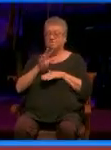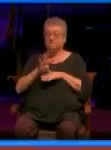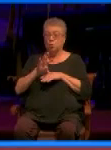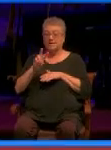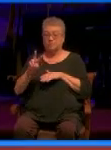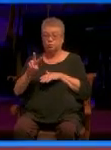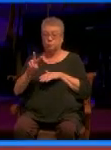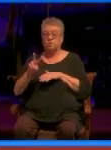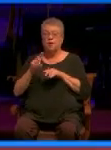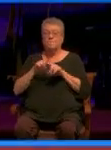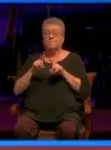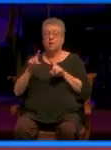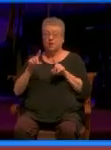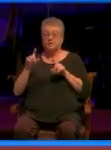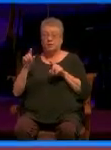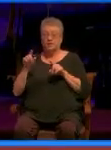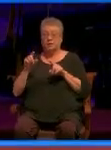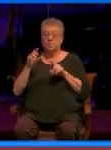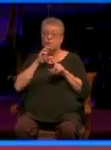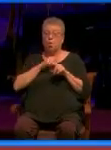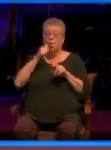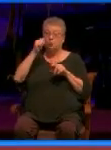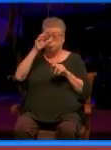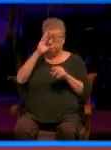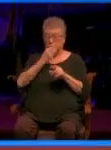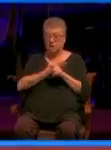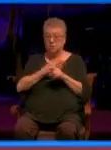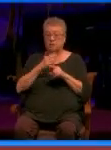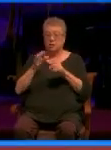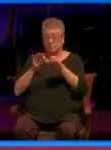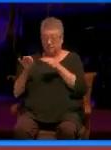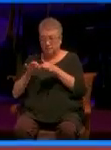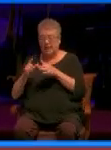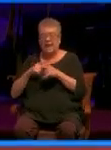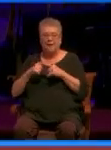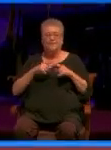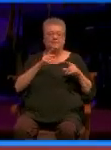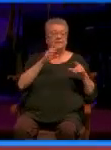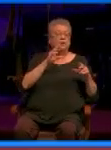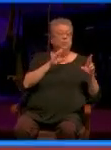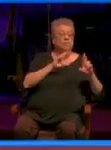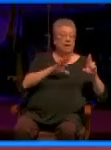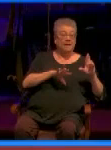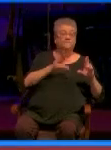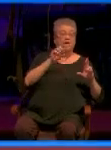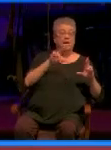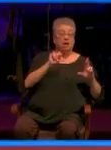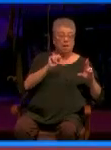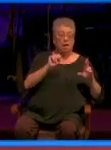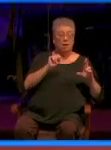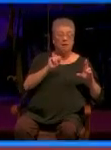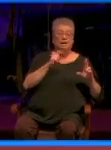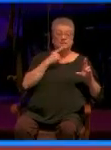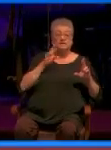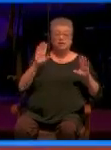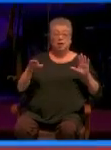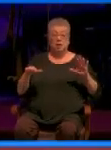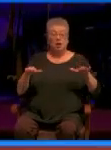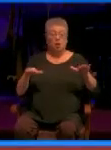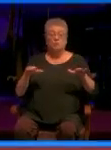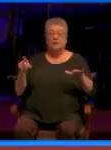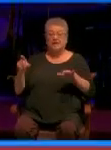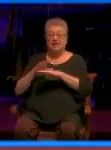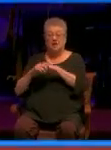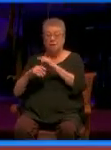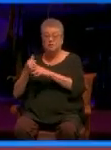Verse 42, but the words of Esau, her older son, were told to Rebekah. So she went and called Jacob, her younger son, and said to him, behold, your brother Esau comforts